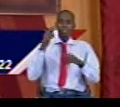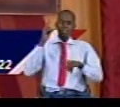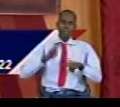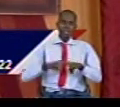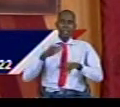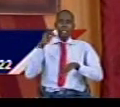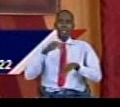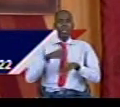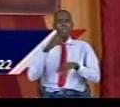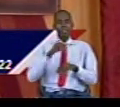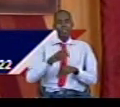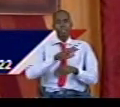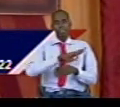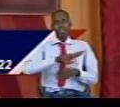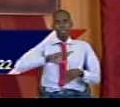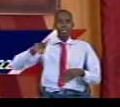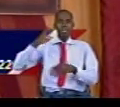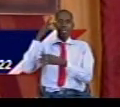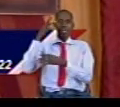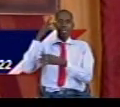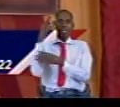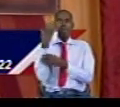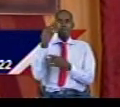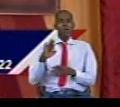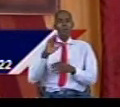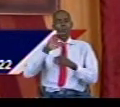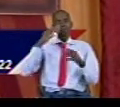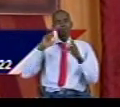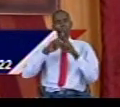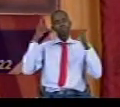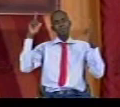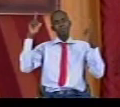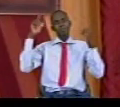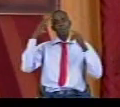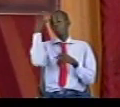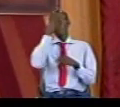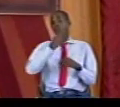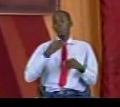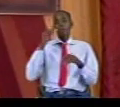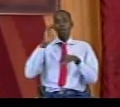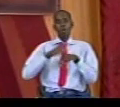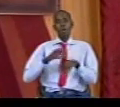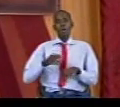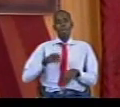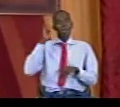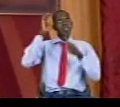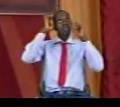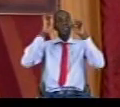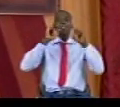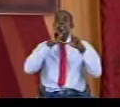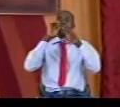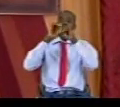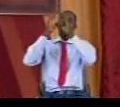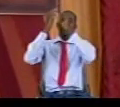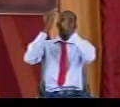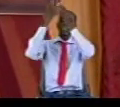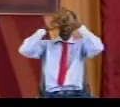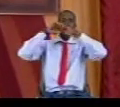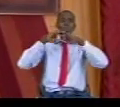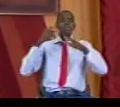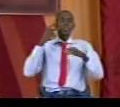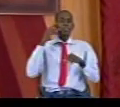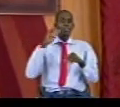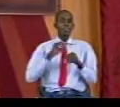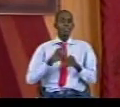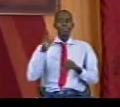the right hand of majesty on high. He's in heaven. Chapter 4, Hebrews chapter